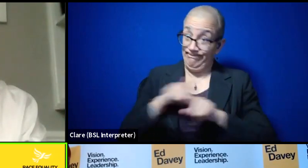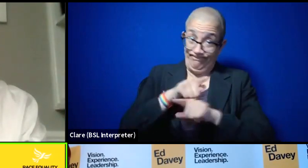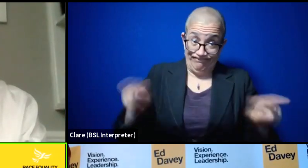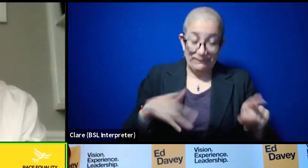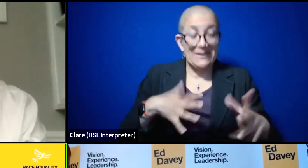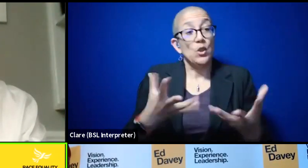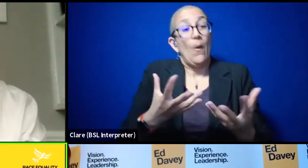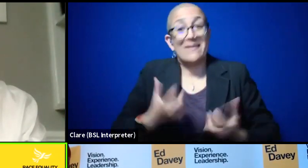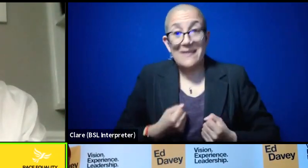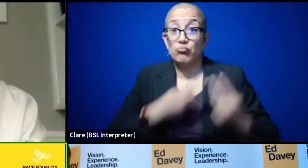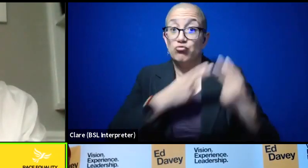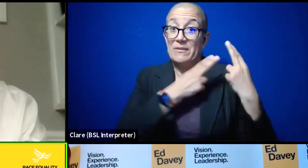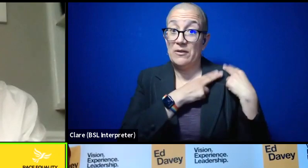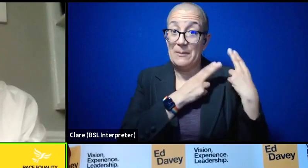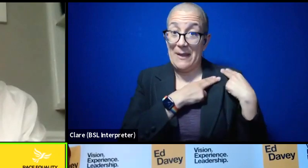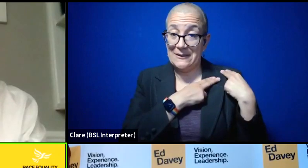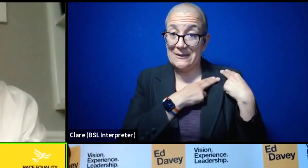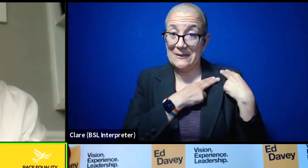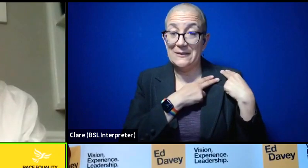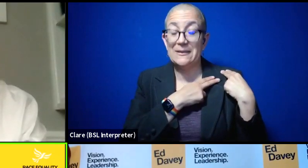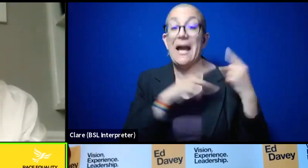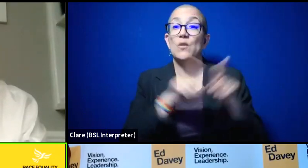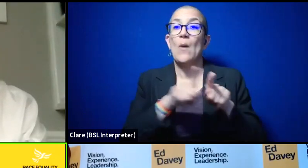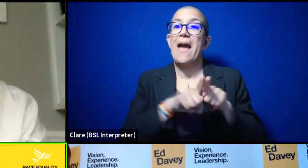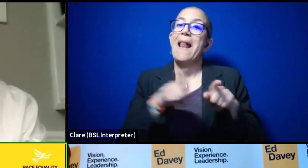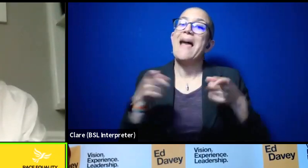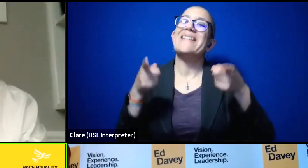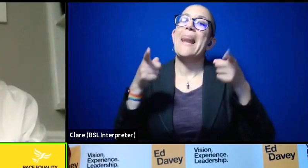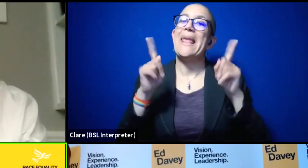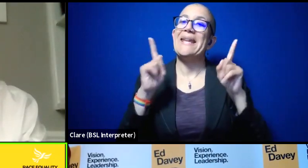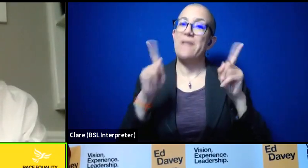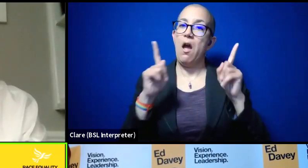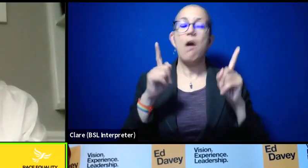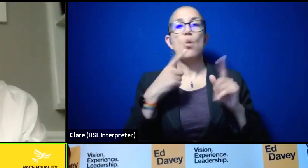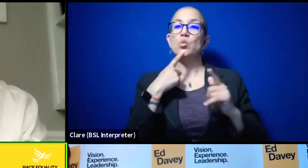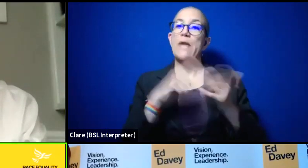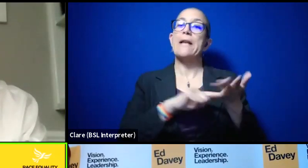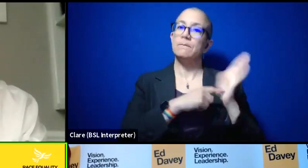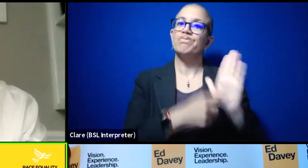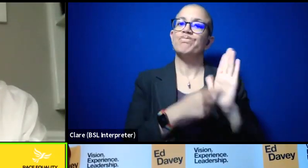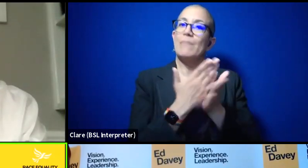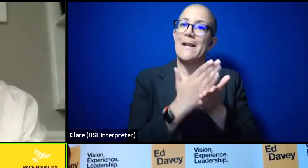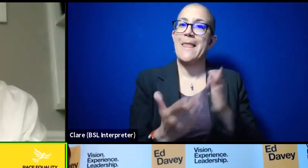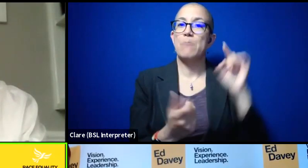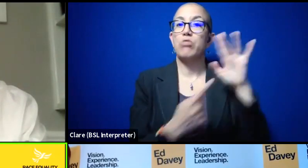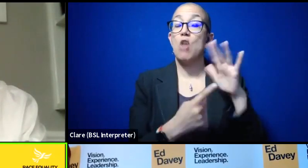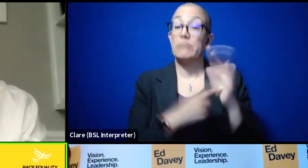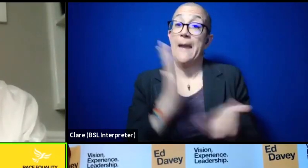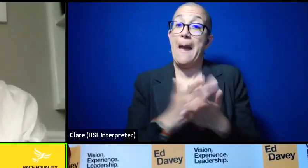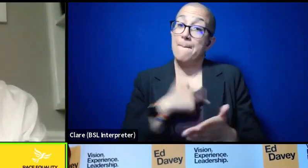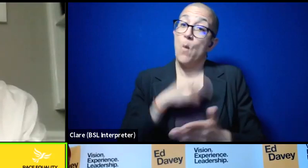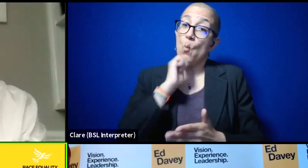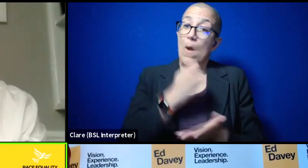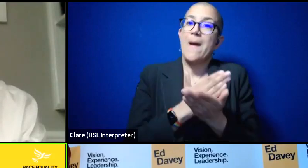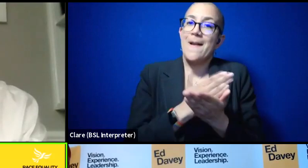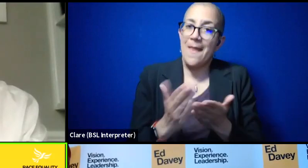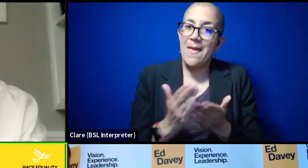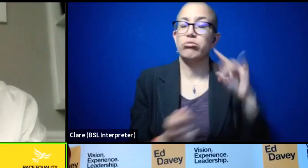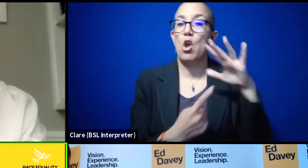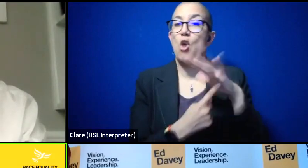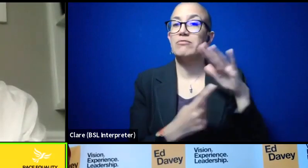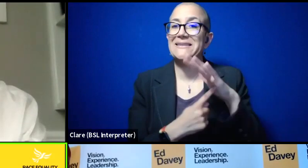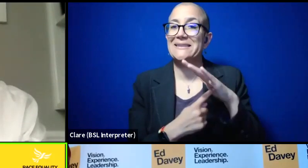this, alongside having a leader who makes it a clear priority. So I will make it a clear priority, but without ensuring that